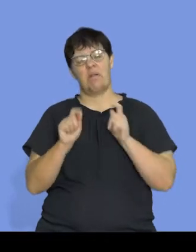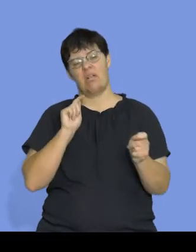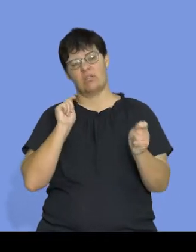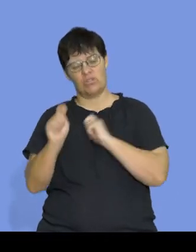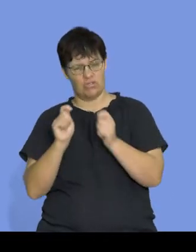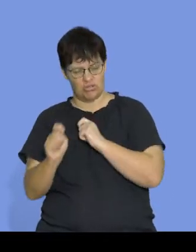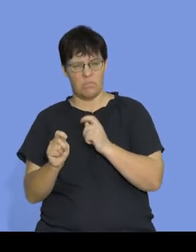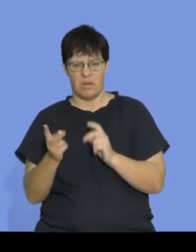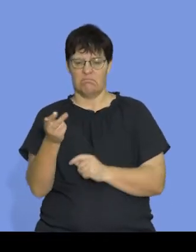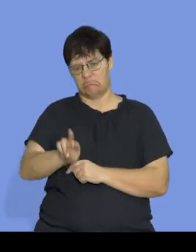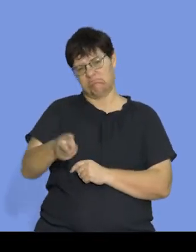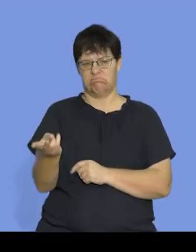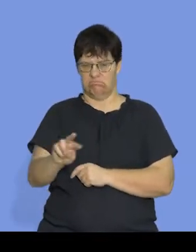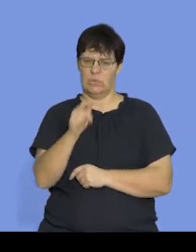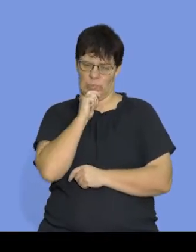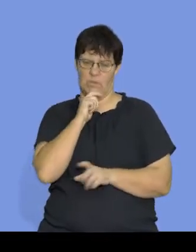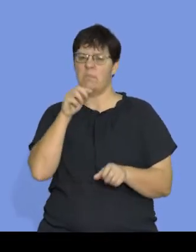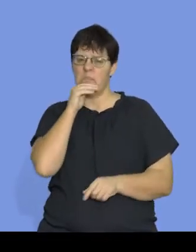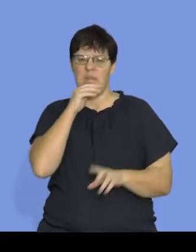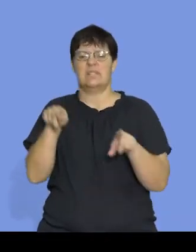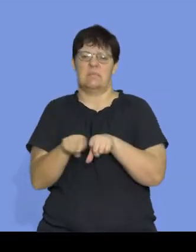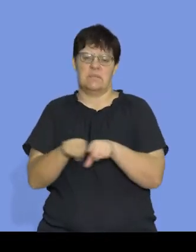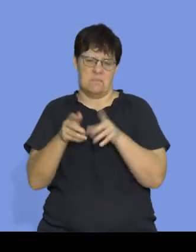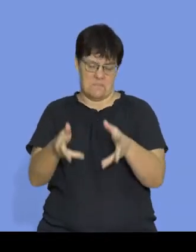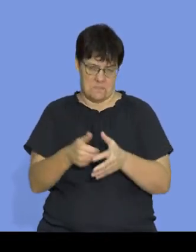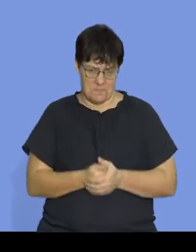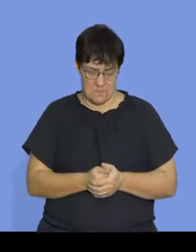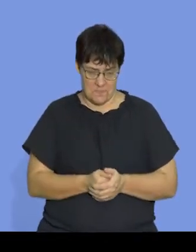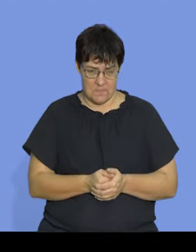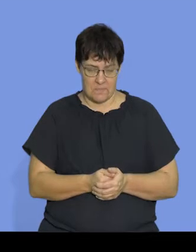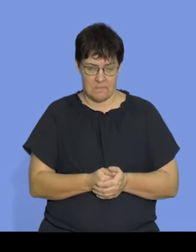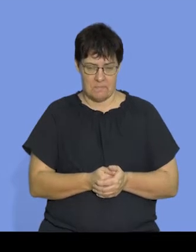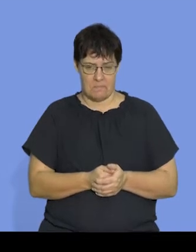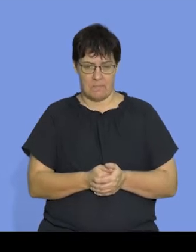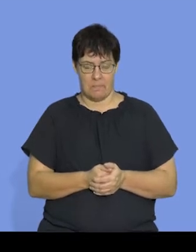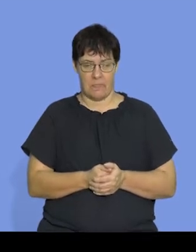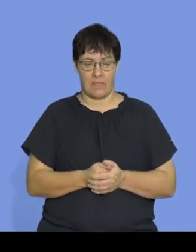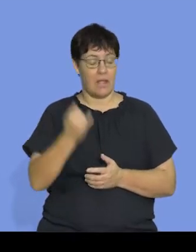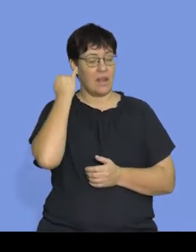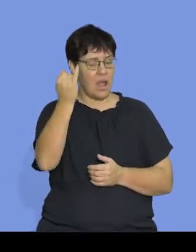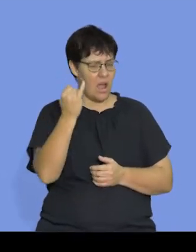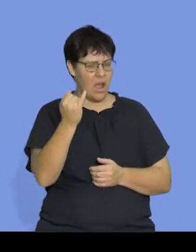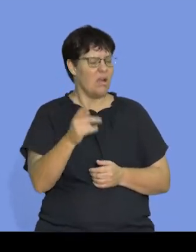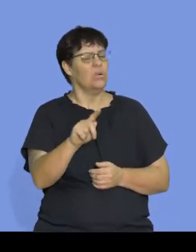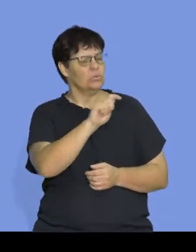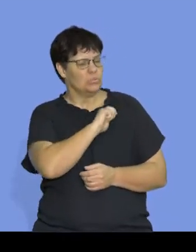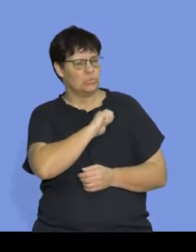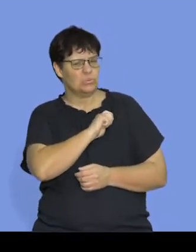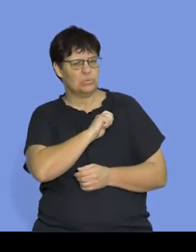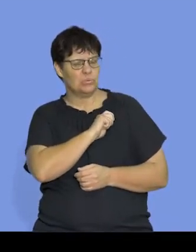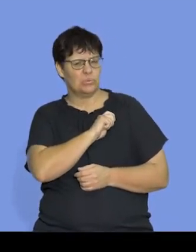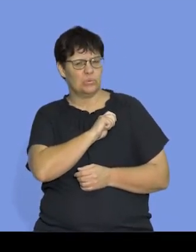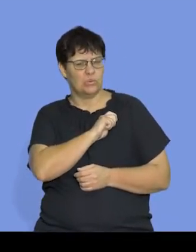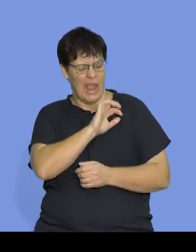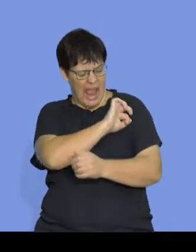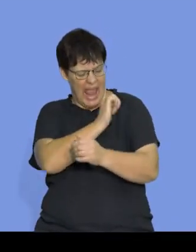used interchangeably to refer to one and the same thing. So the big thinking is what exactly happens in terms of